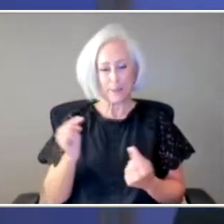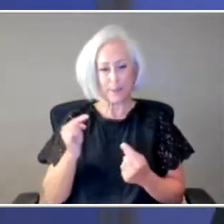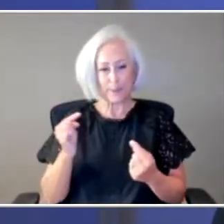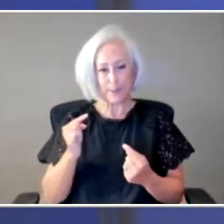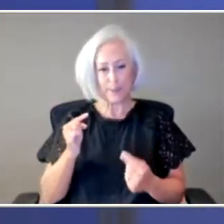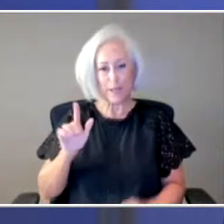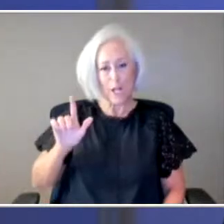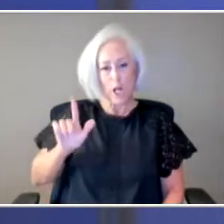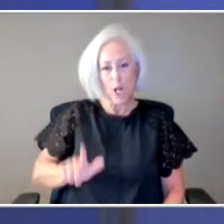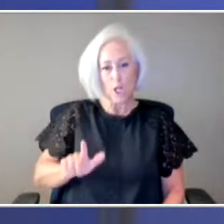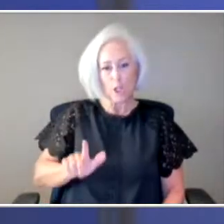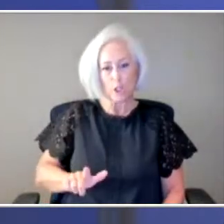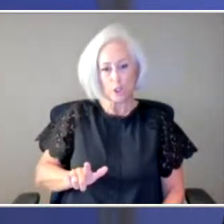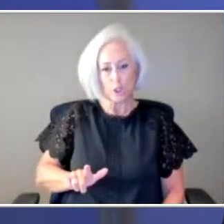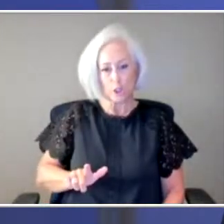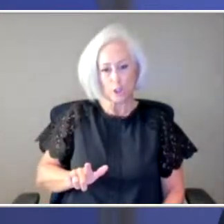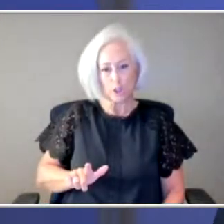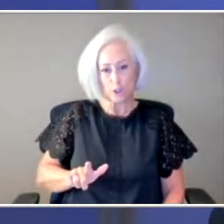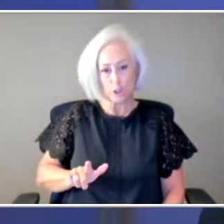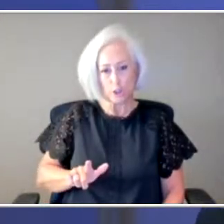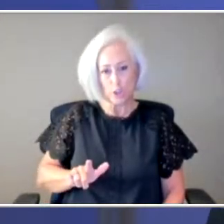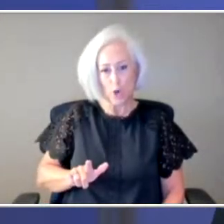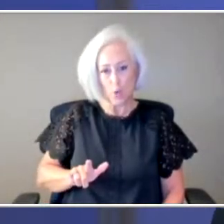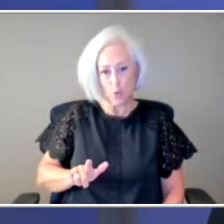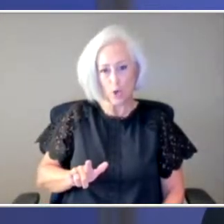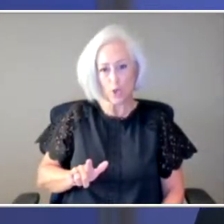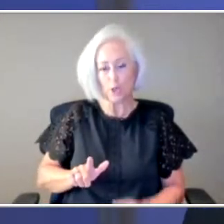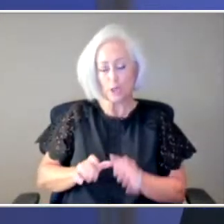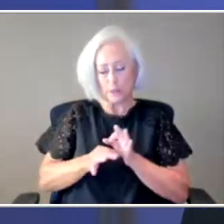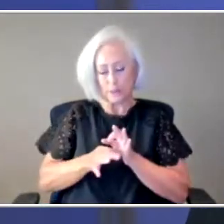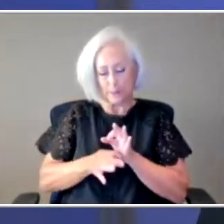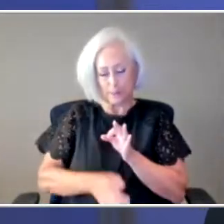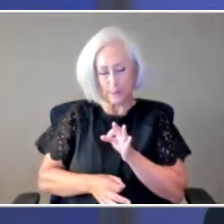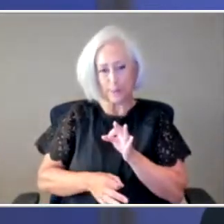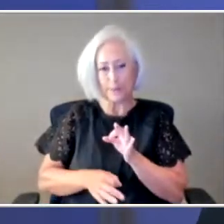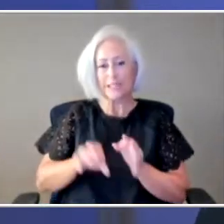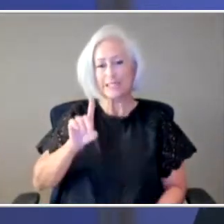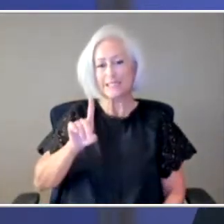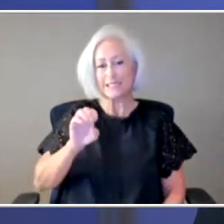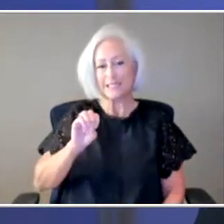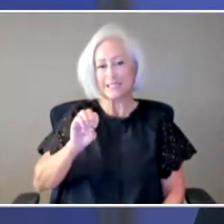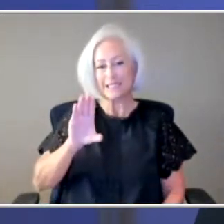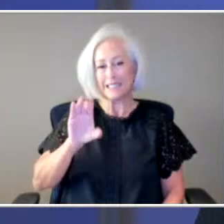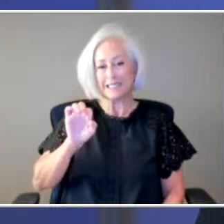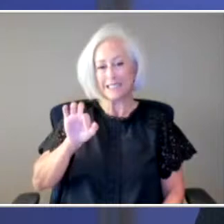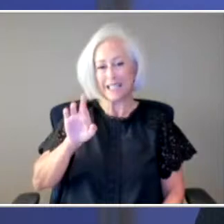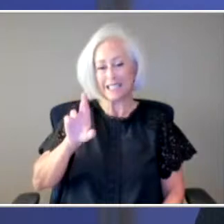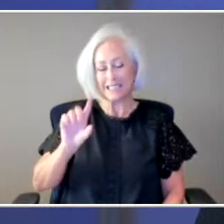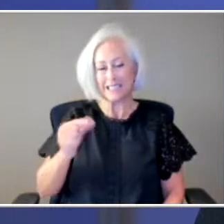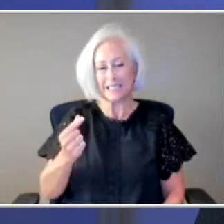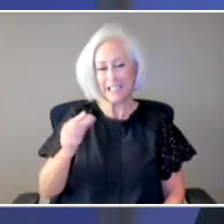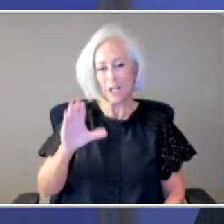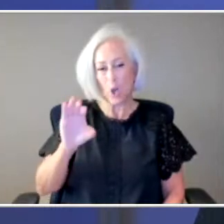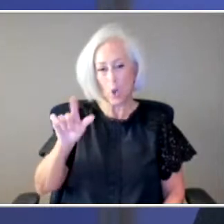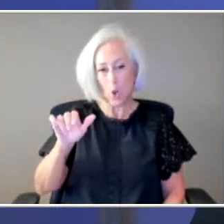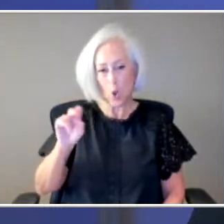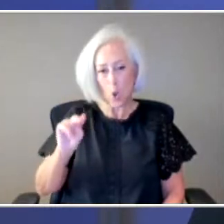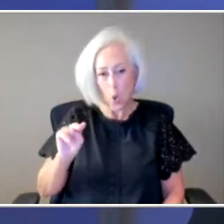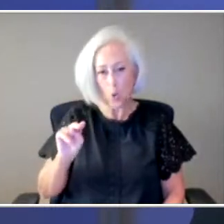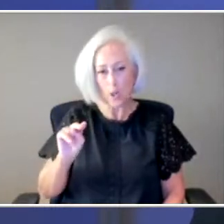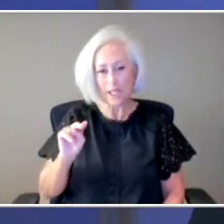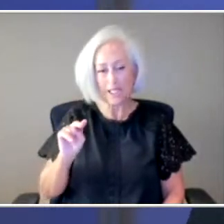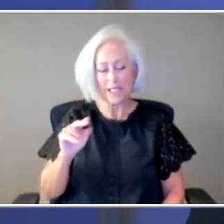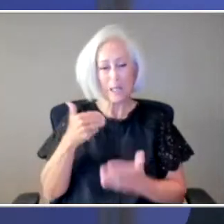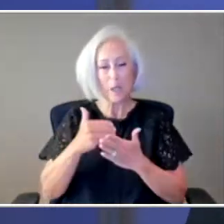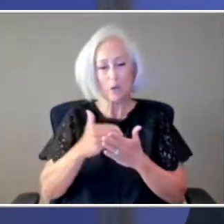where your descending colon comes, which is also the ovary area as well. But I had a faint tinge, little pain, and it